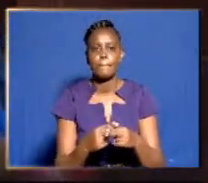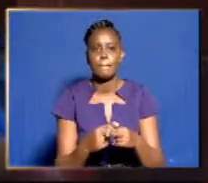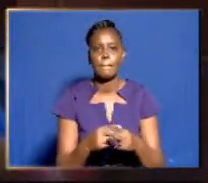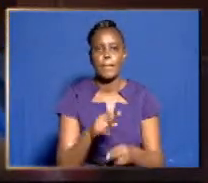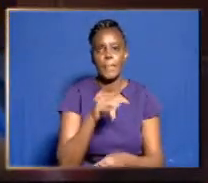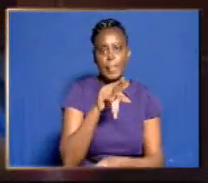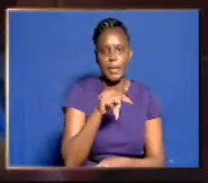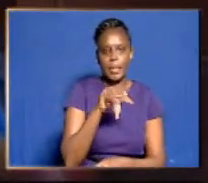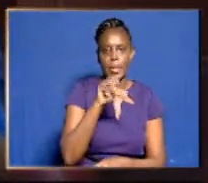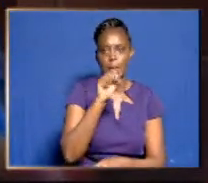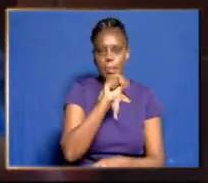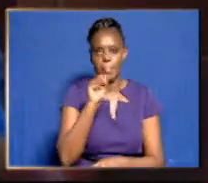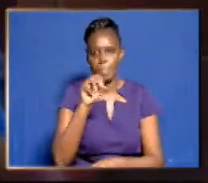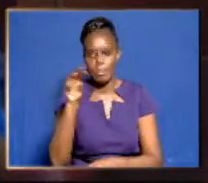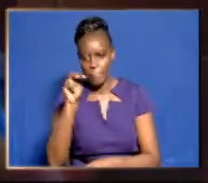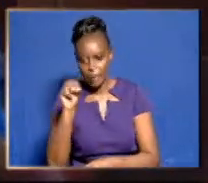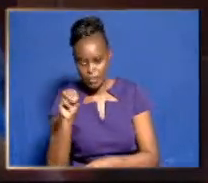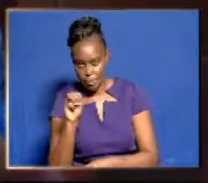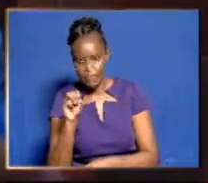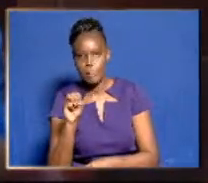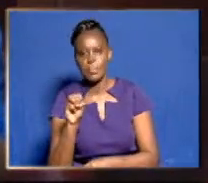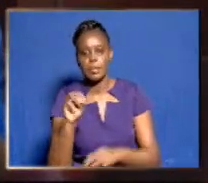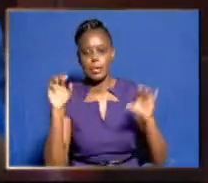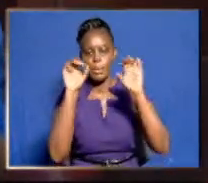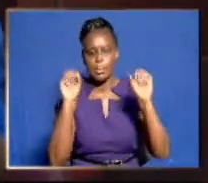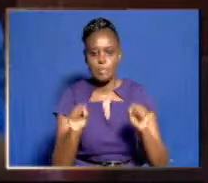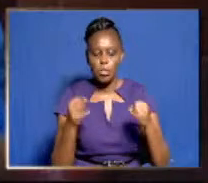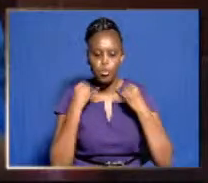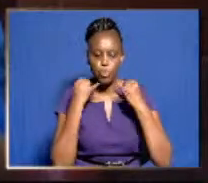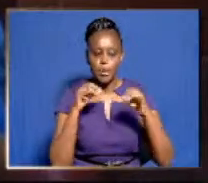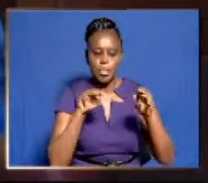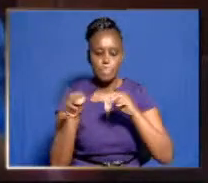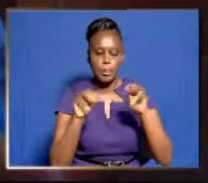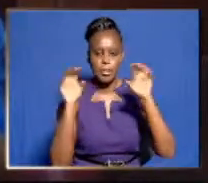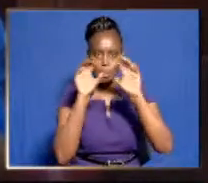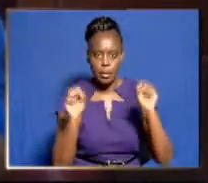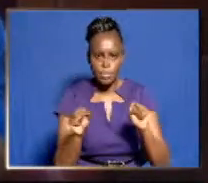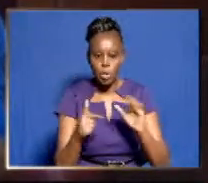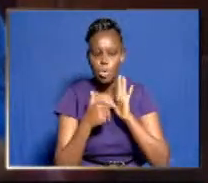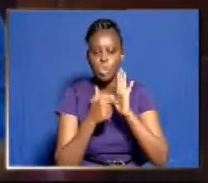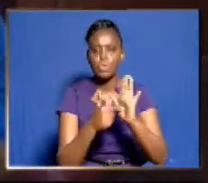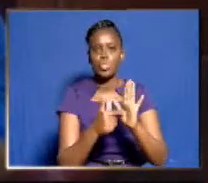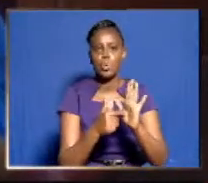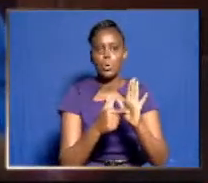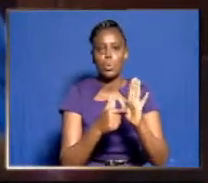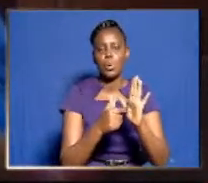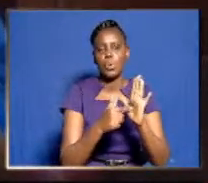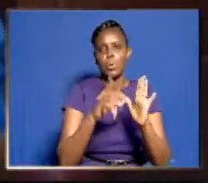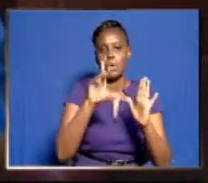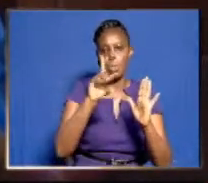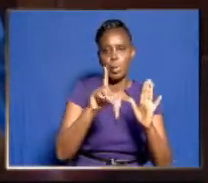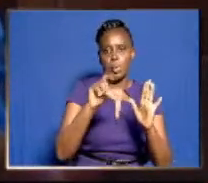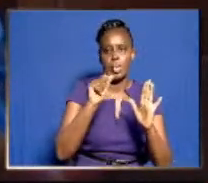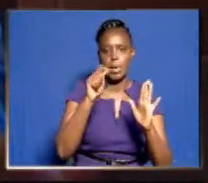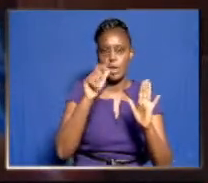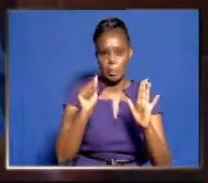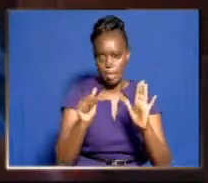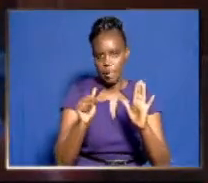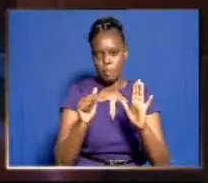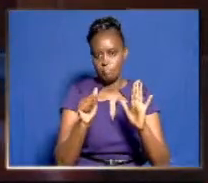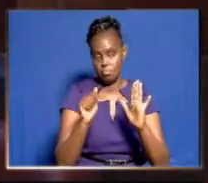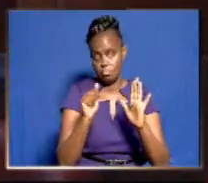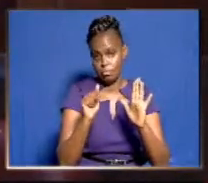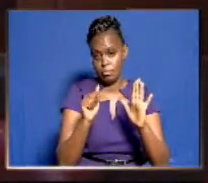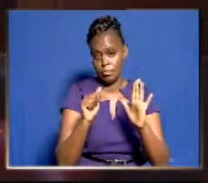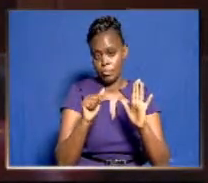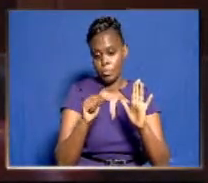MIS, Information Management System, where we capture the data for the learners. Mr. Speaker, this is going to ensure that